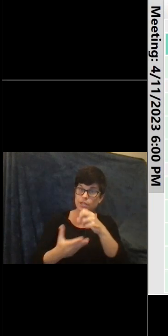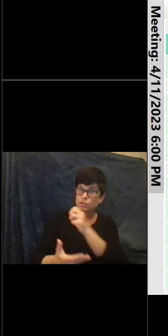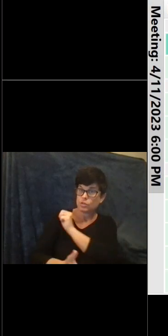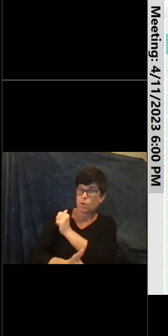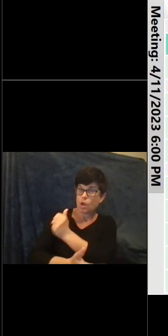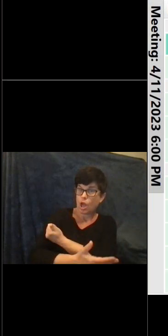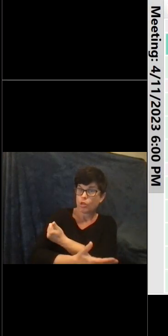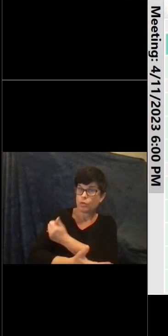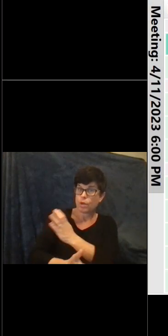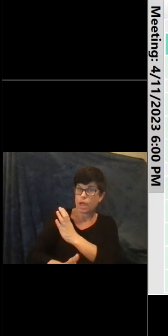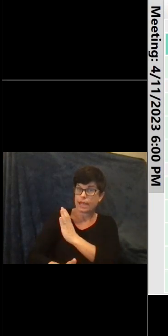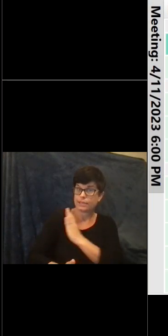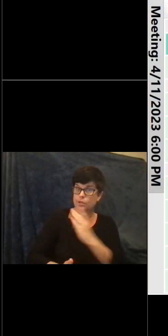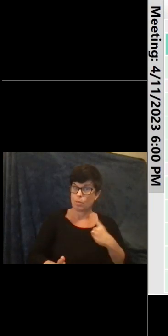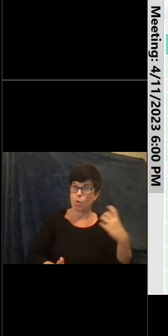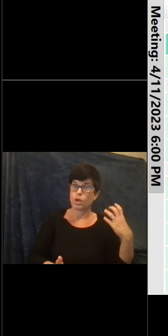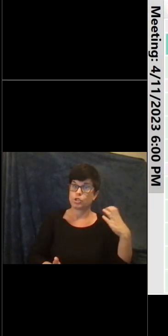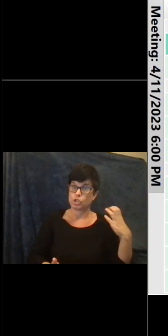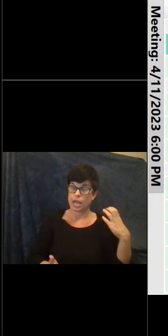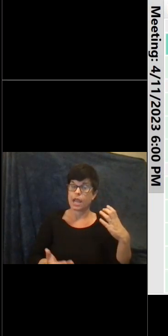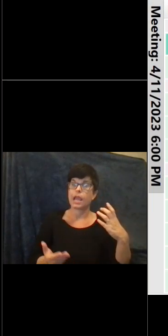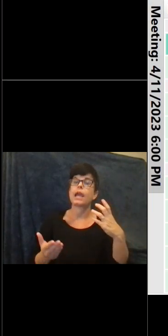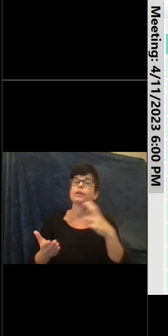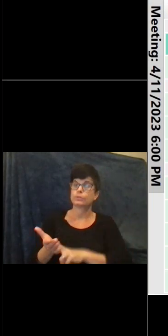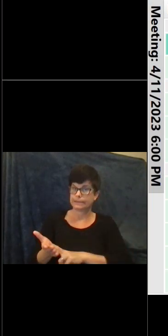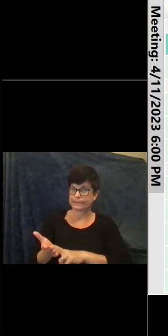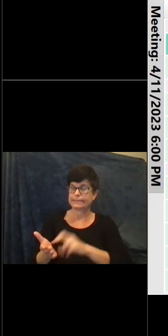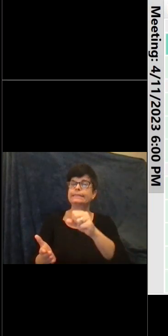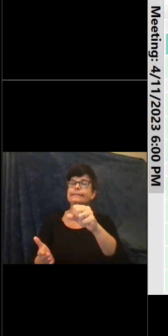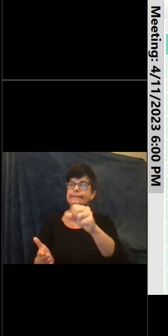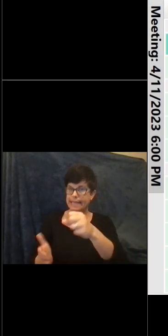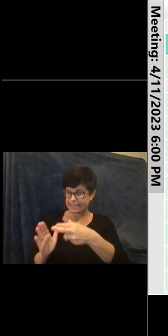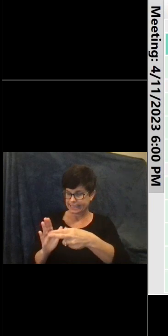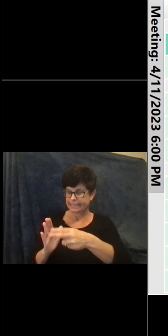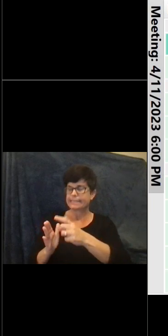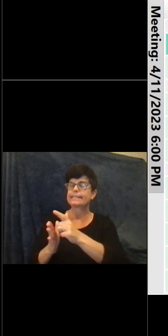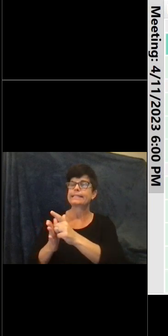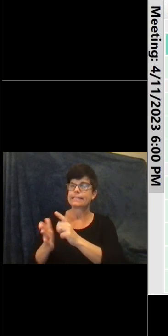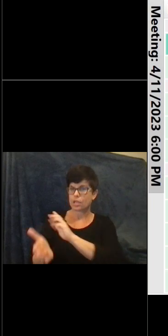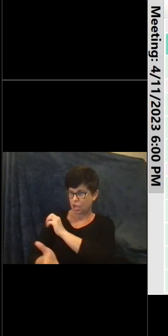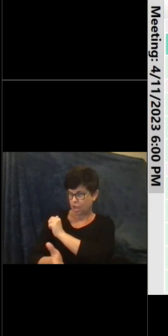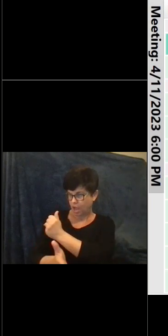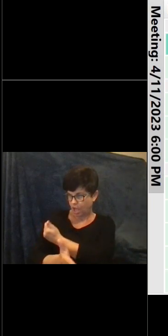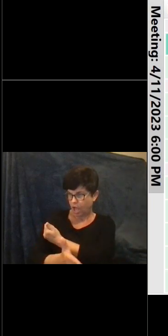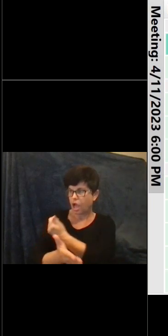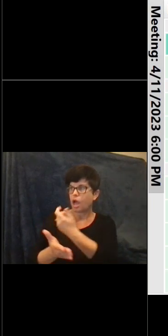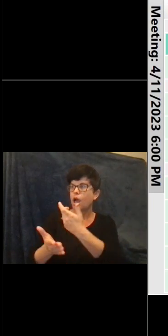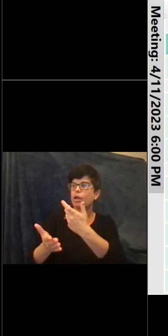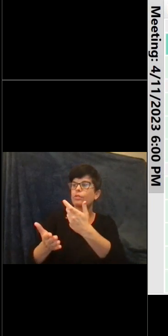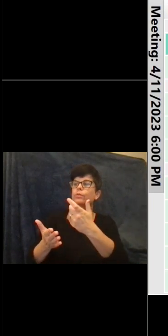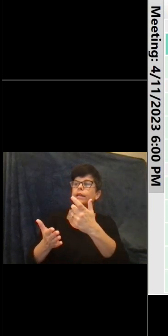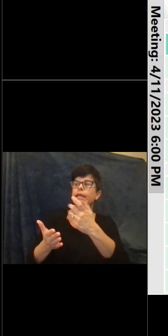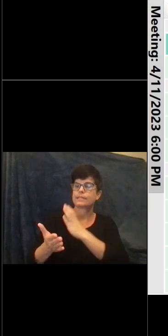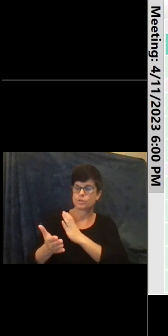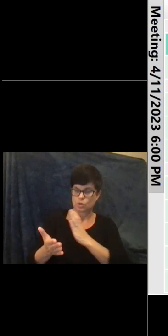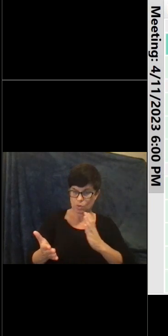chair to sign. Absolutely. That. Absolutely. Subject to legal review. Authorize the board chair and subject to legal review. Yes.